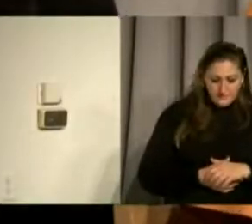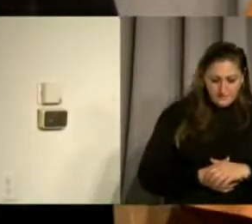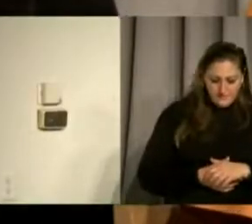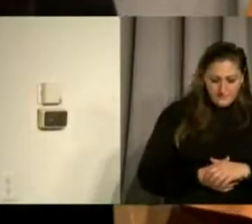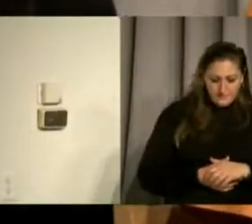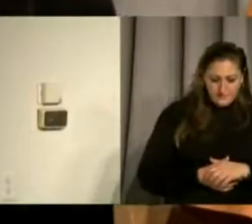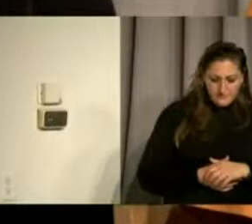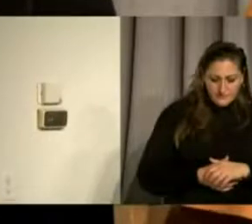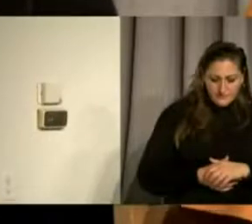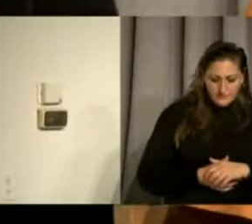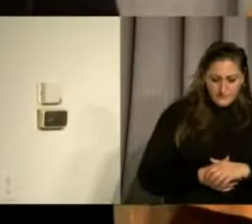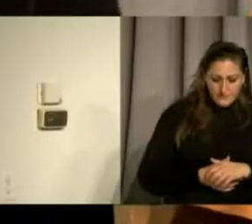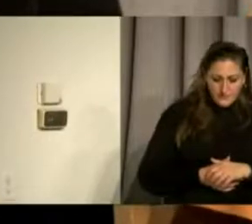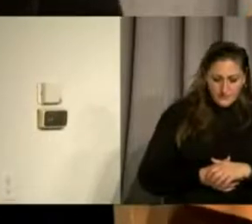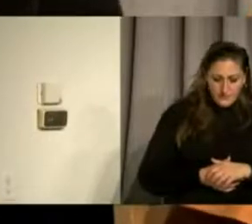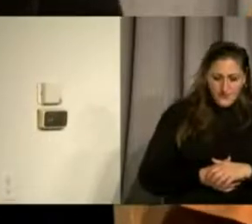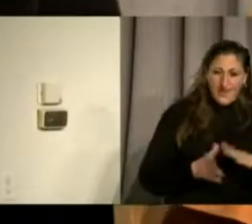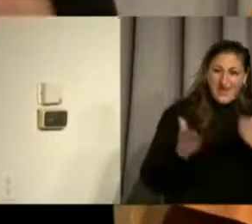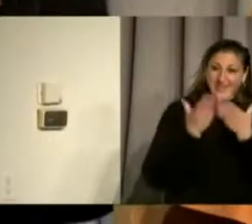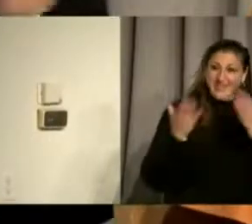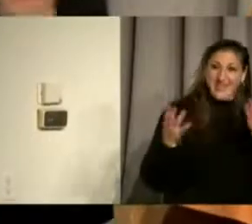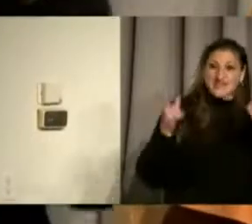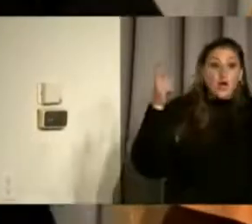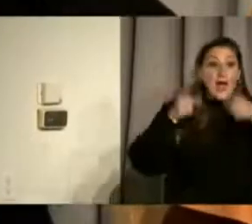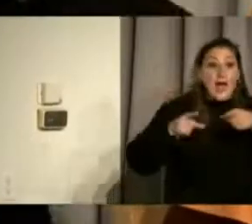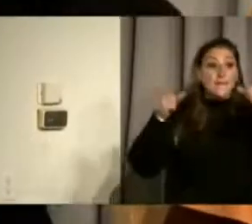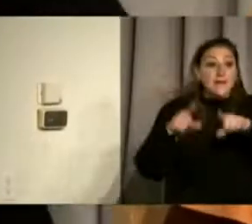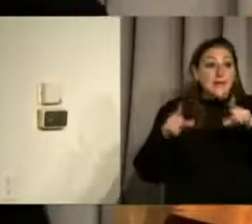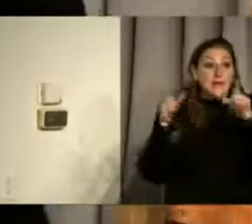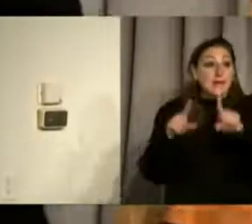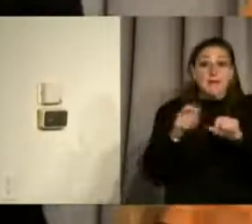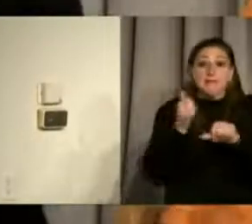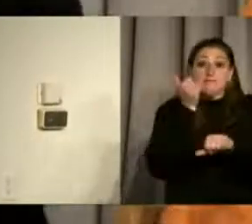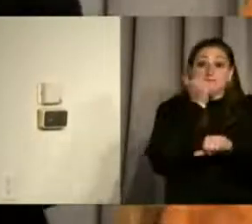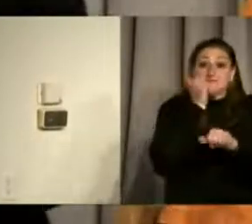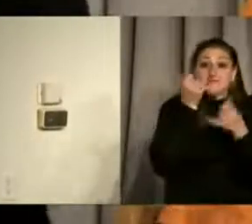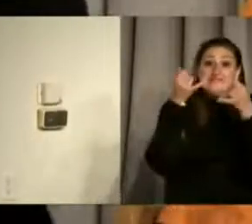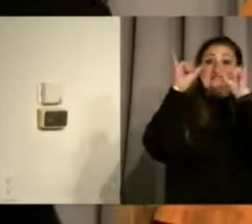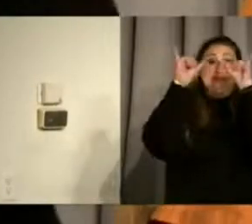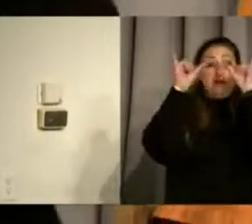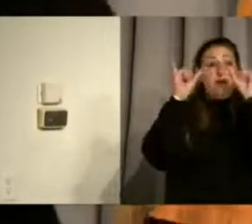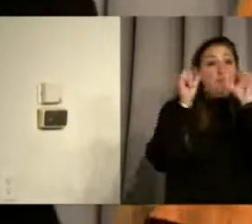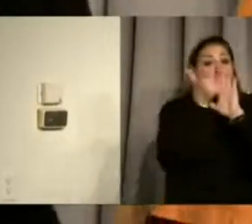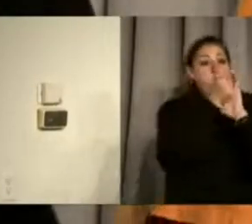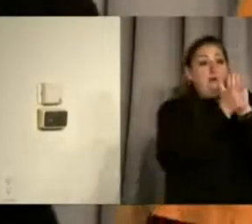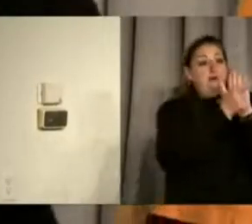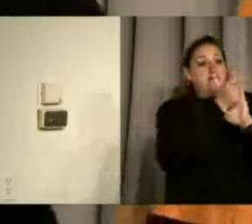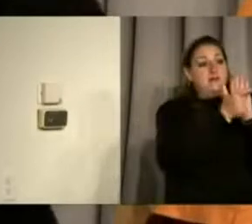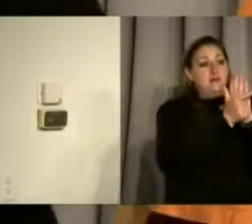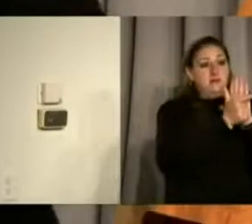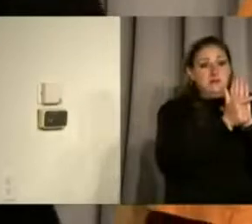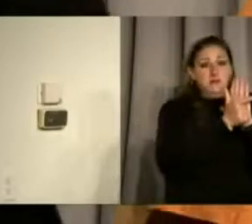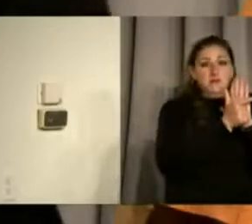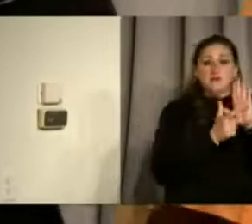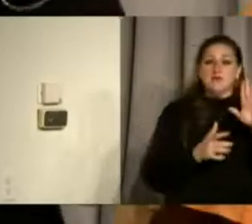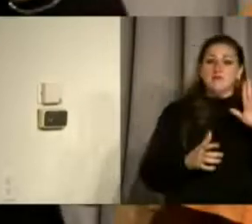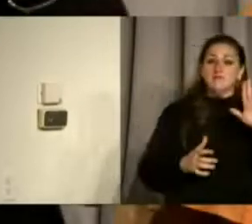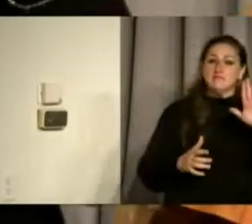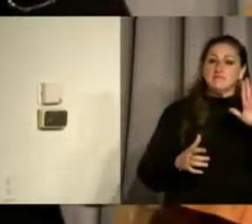these things are continuing to happen. We have a law called the Indian Child Welfare